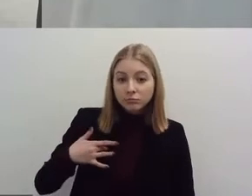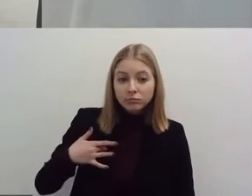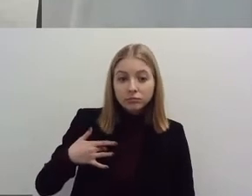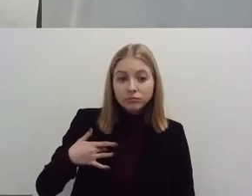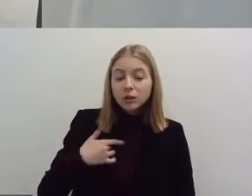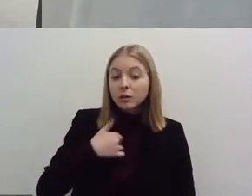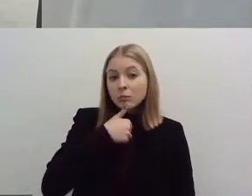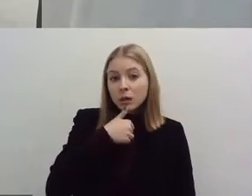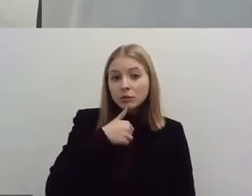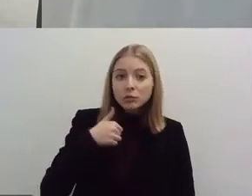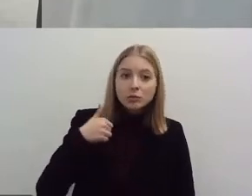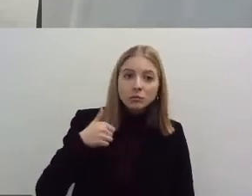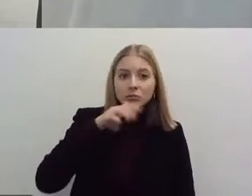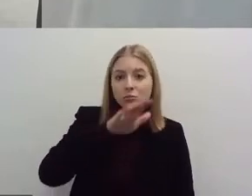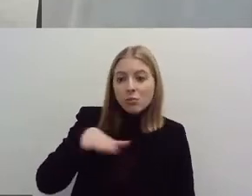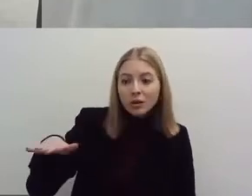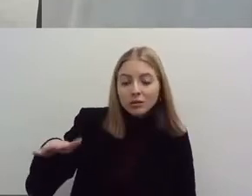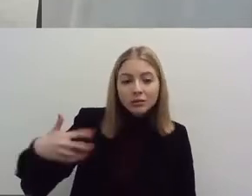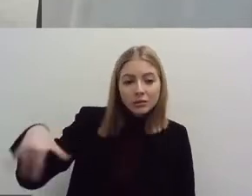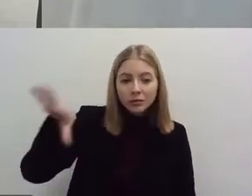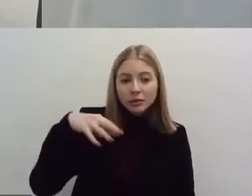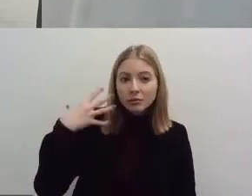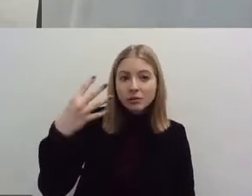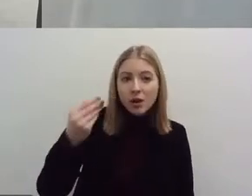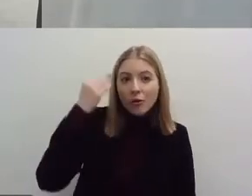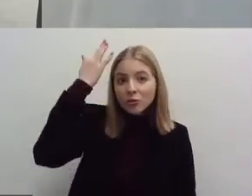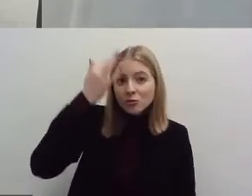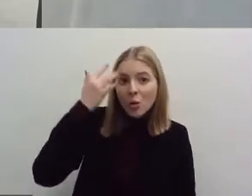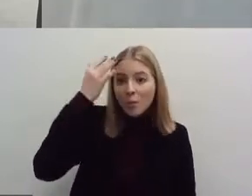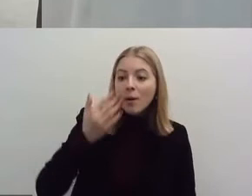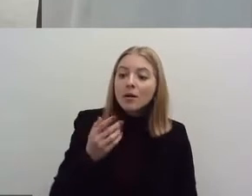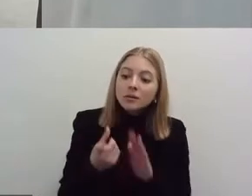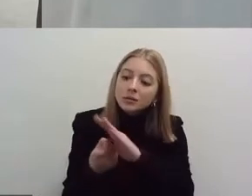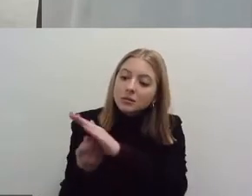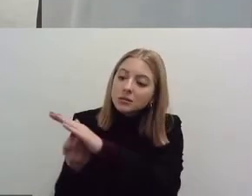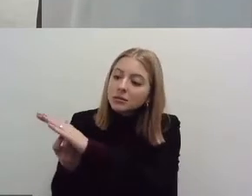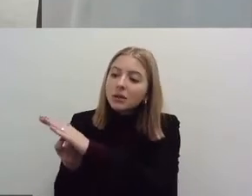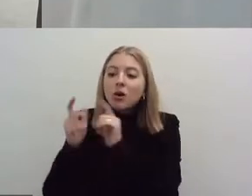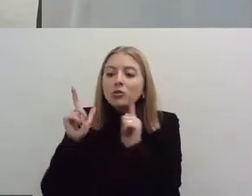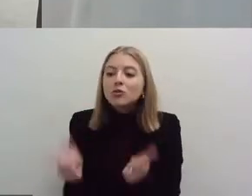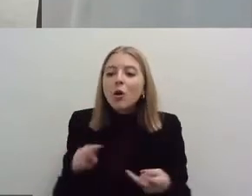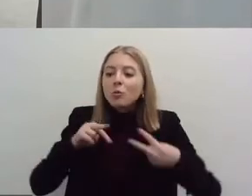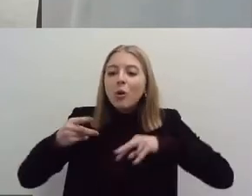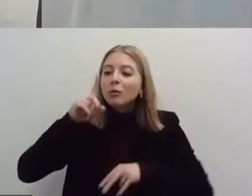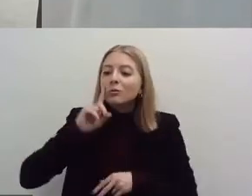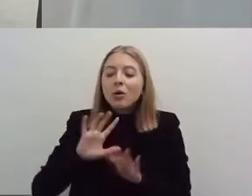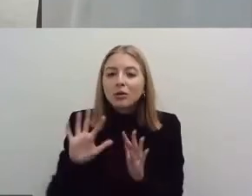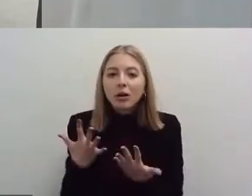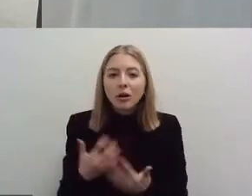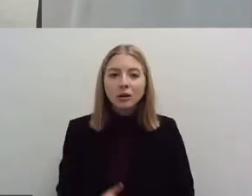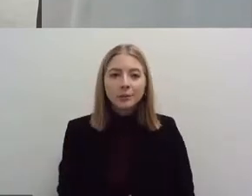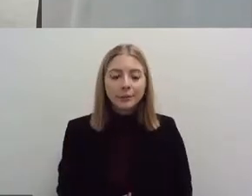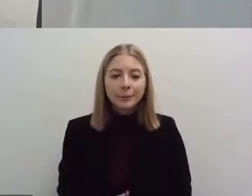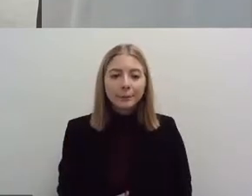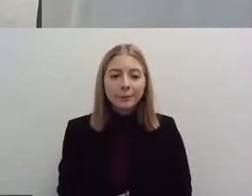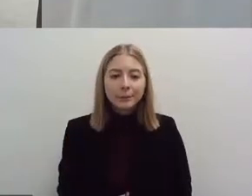yeah, basically what I think is that we should not measure how, I don't know,